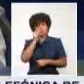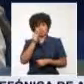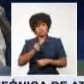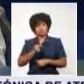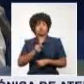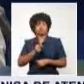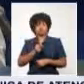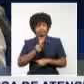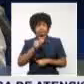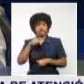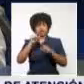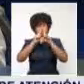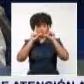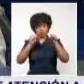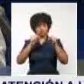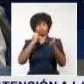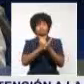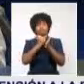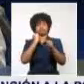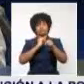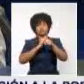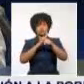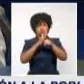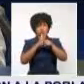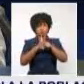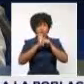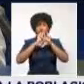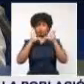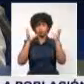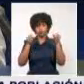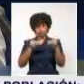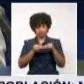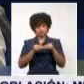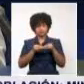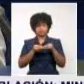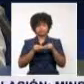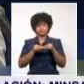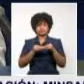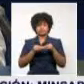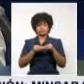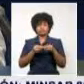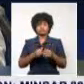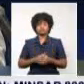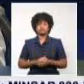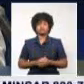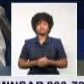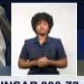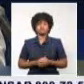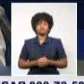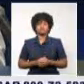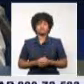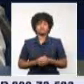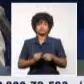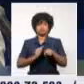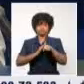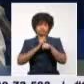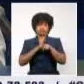57,711 samples taken for real-time PCRs.